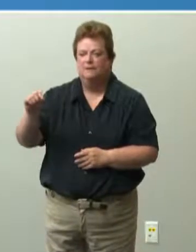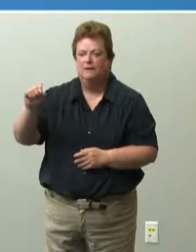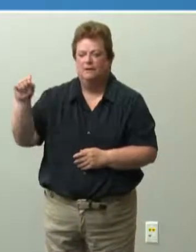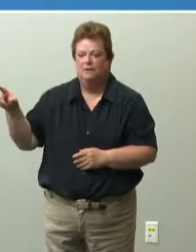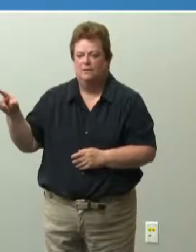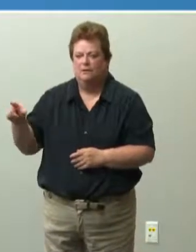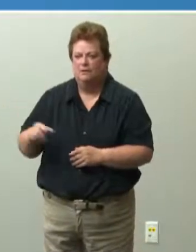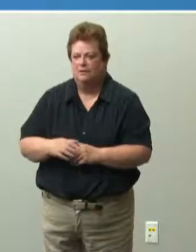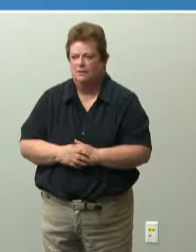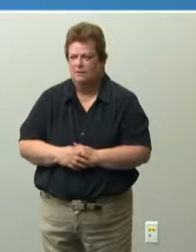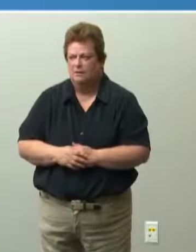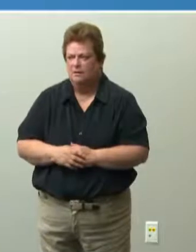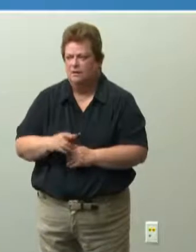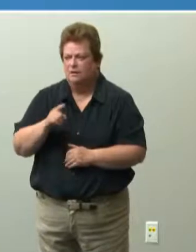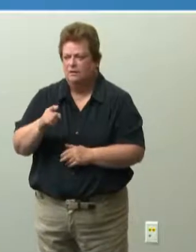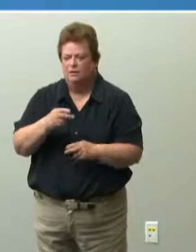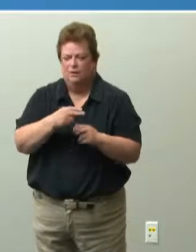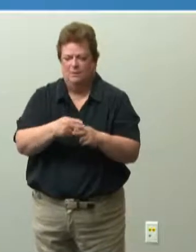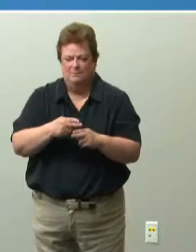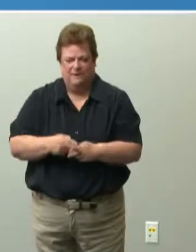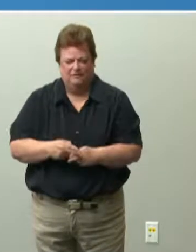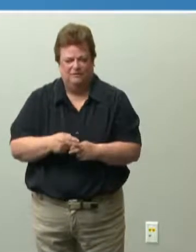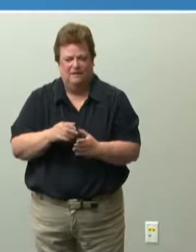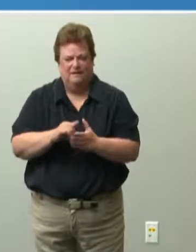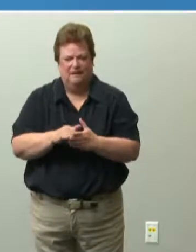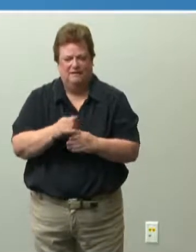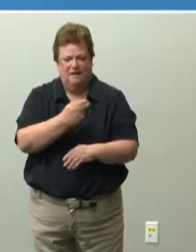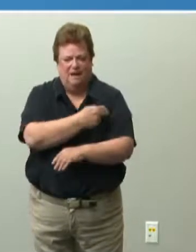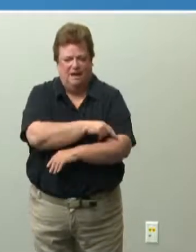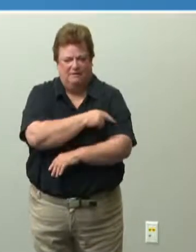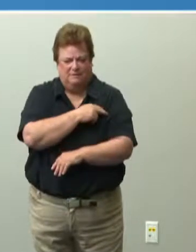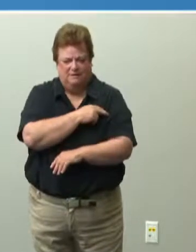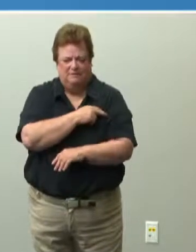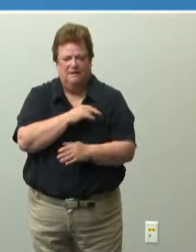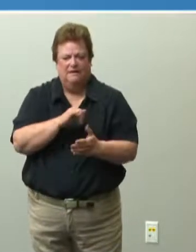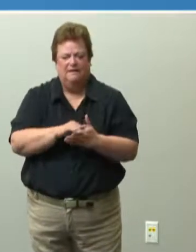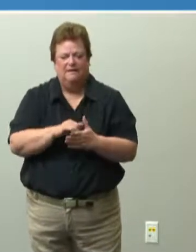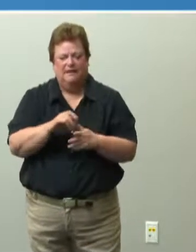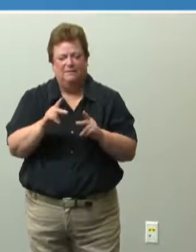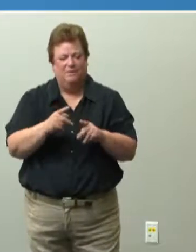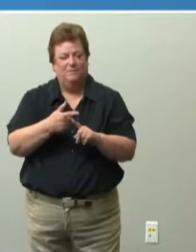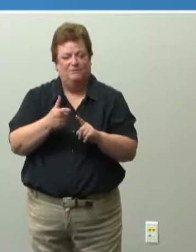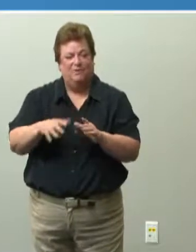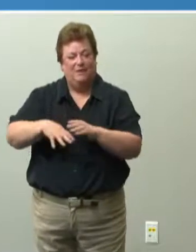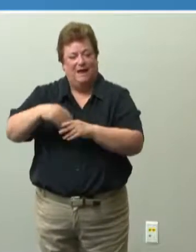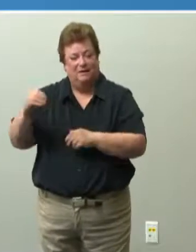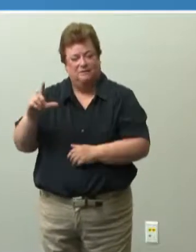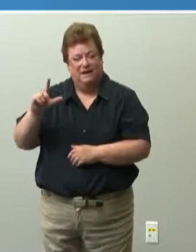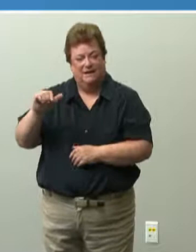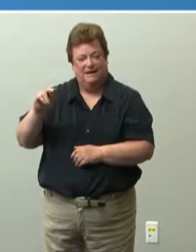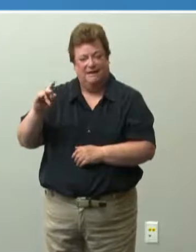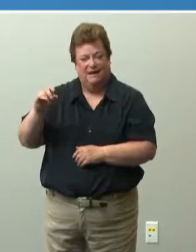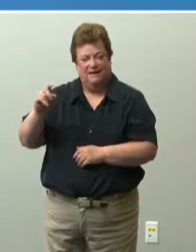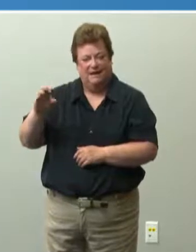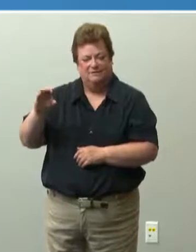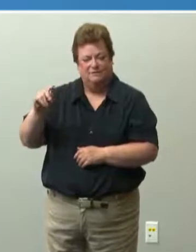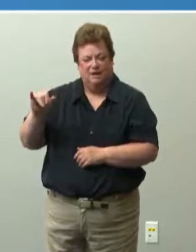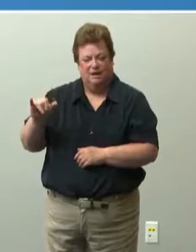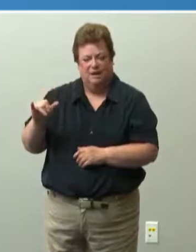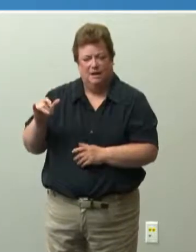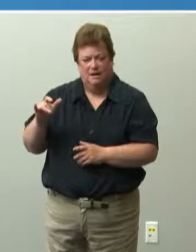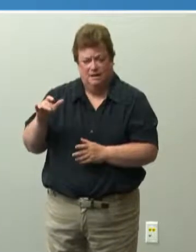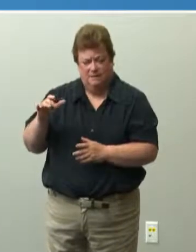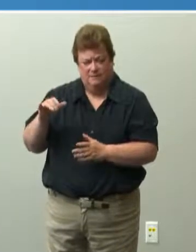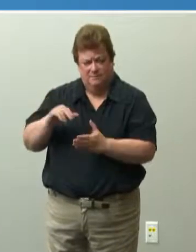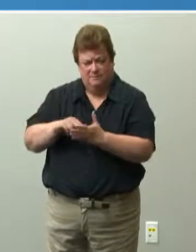Past couple, you mentioned a bulk of the hospitalizations are people coming out from outside Lancaster County. How much of a factor is that playing in maybe